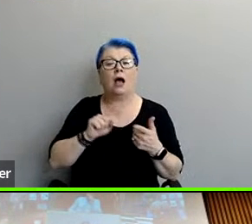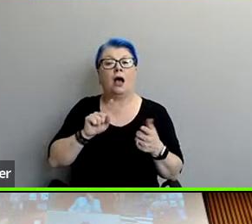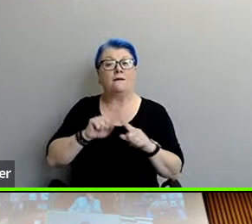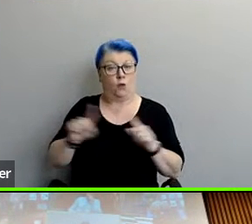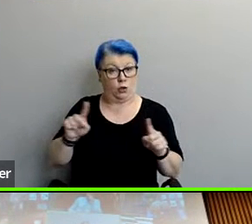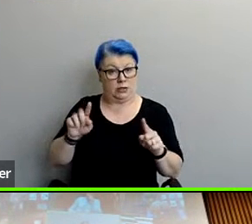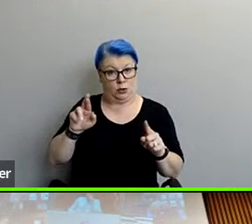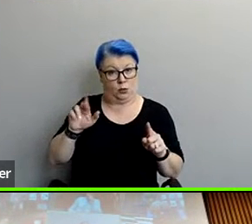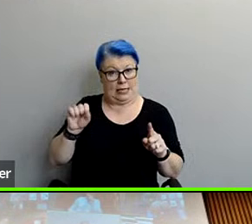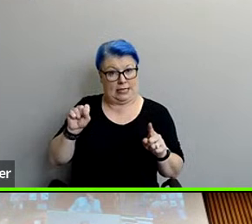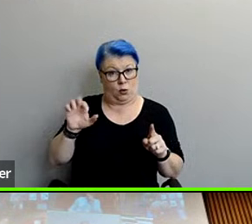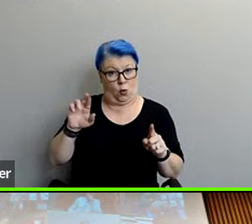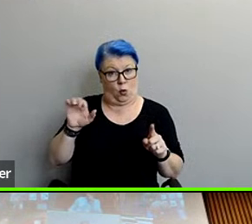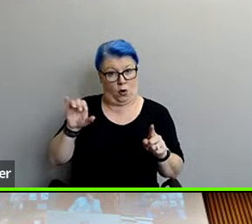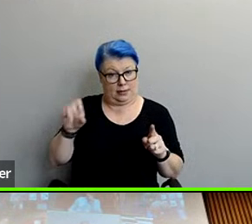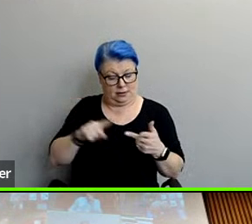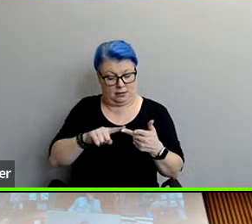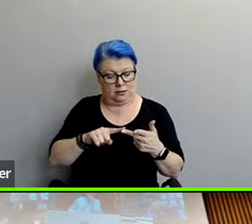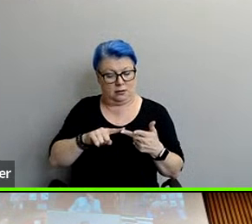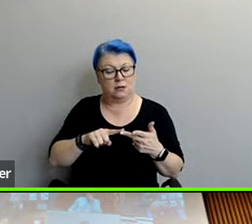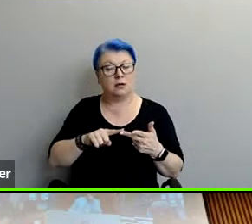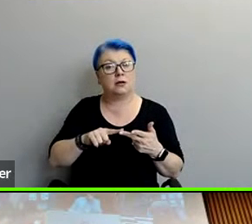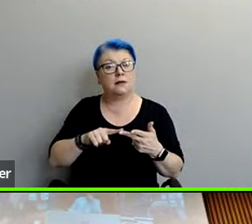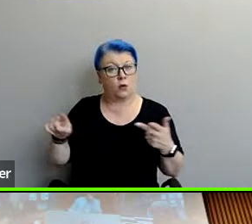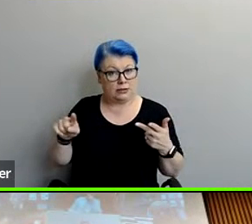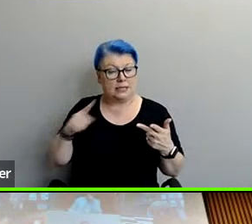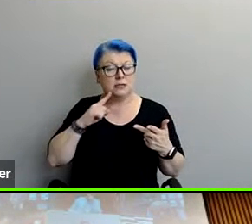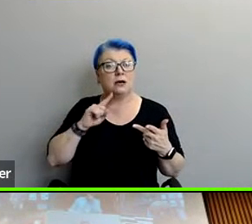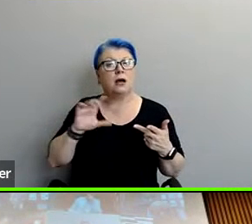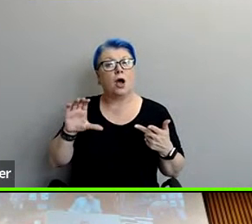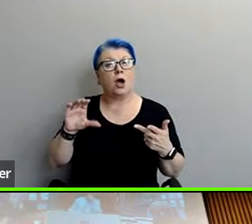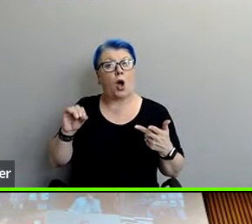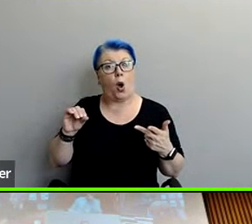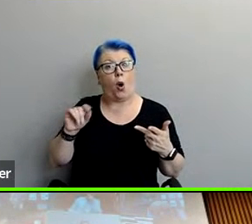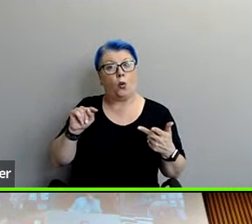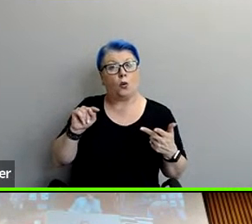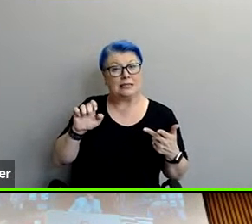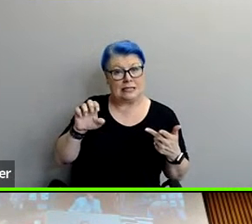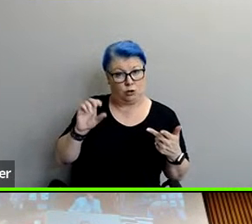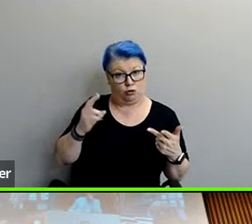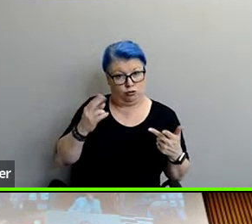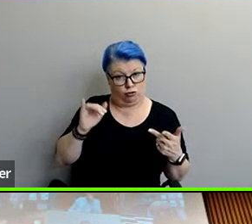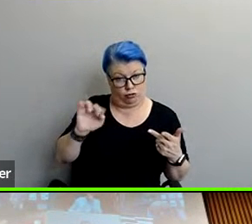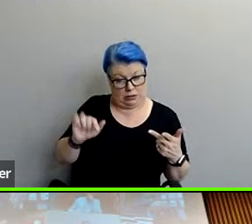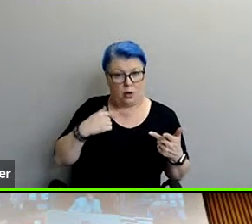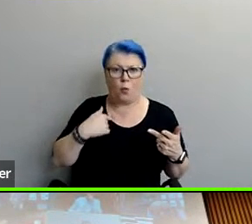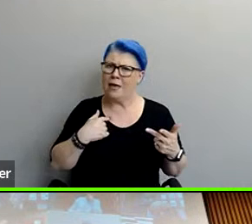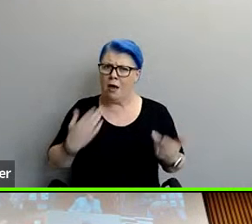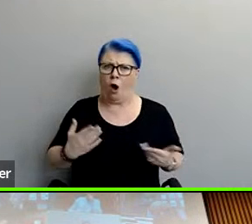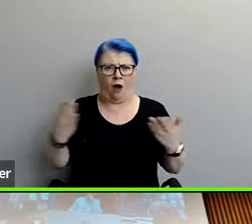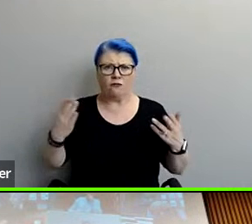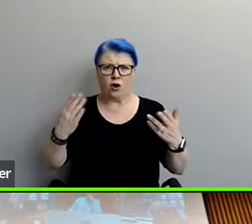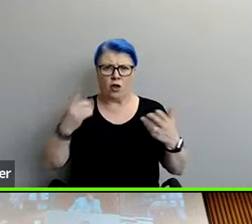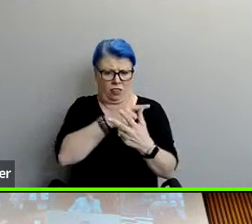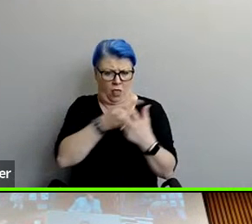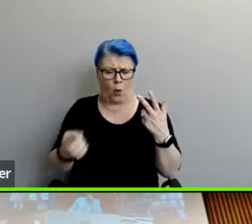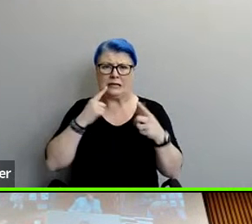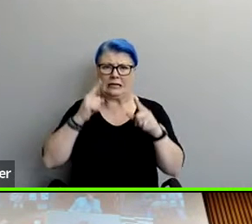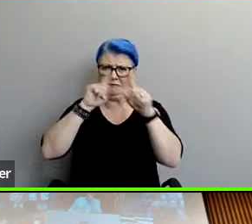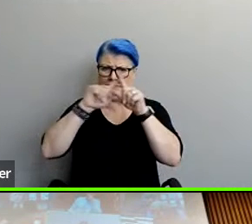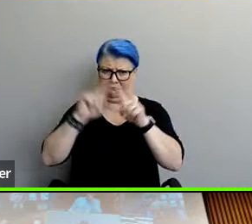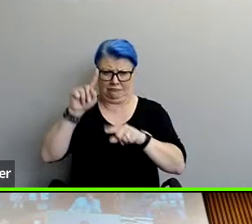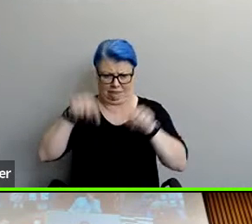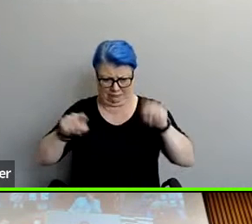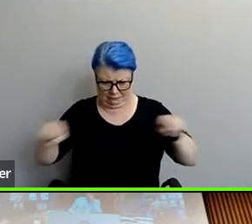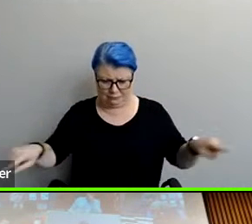co-teaching. We have those in a variety of settings, even in districts that may have